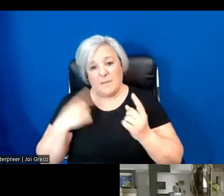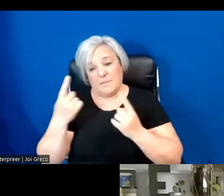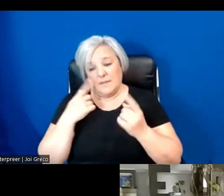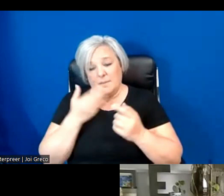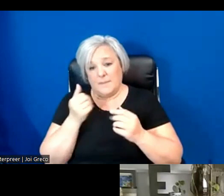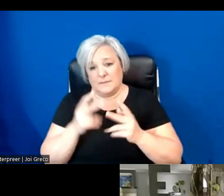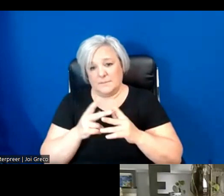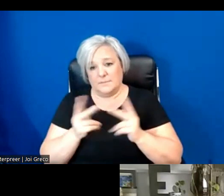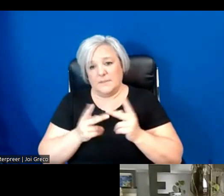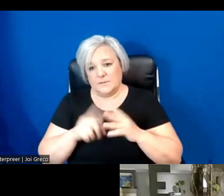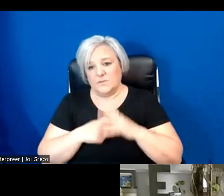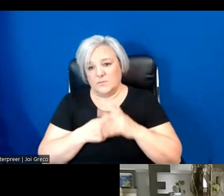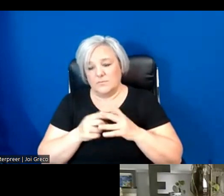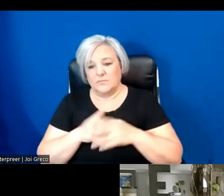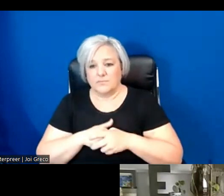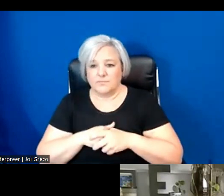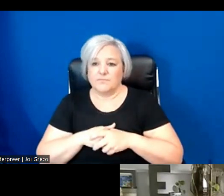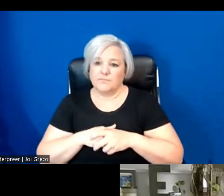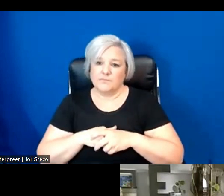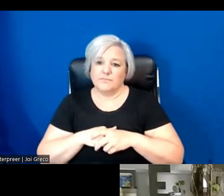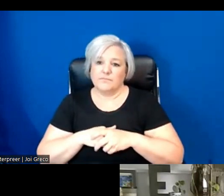place to start.